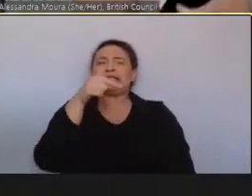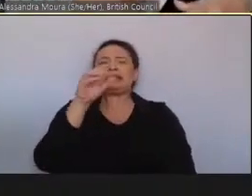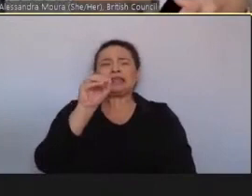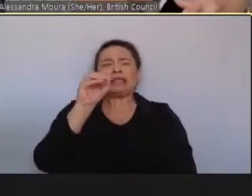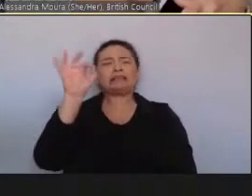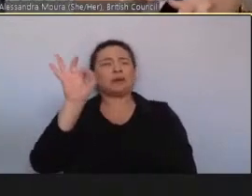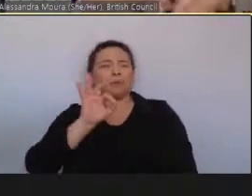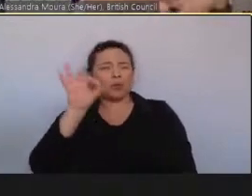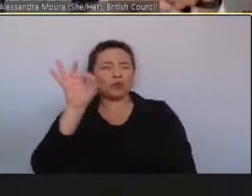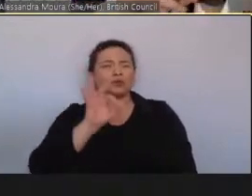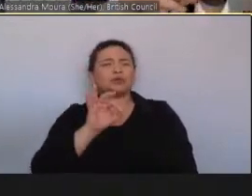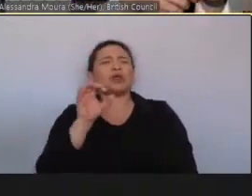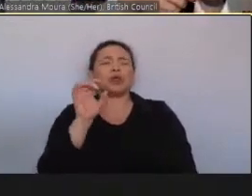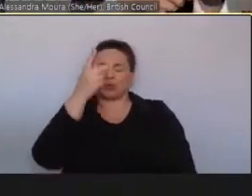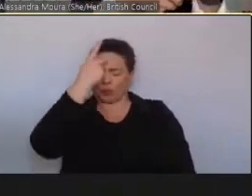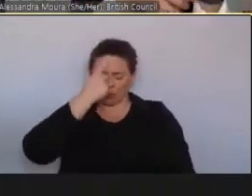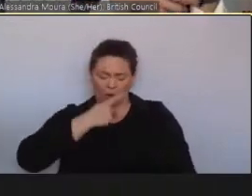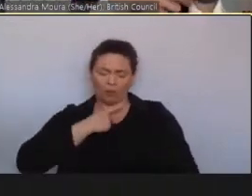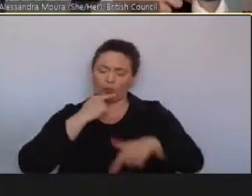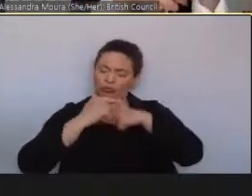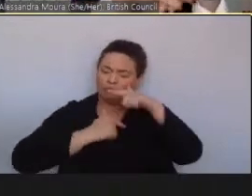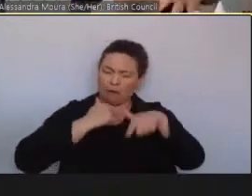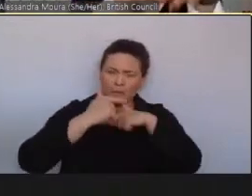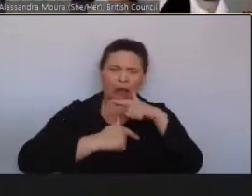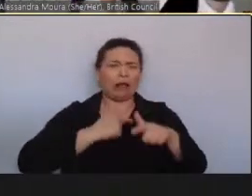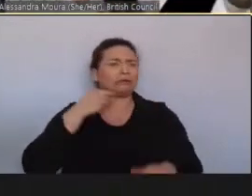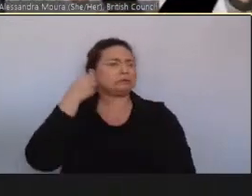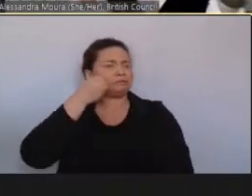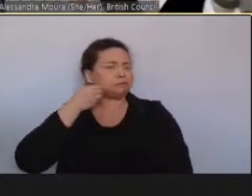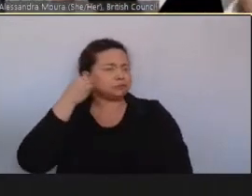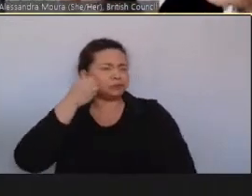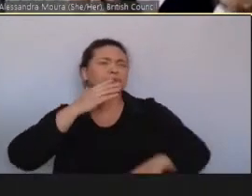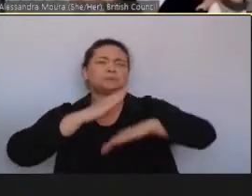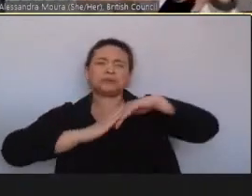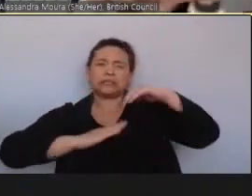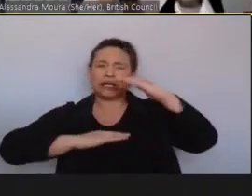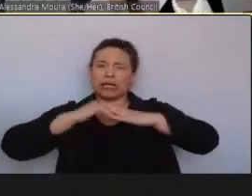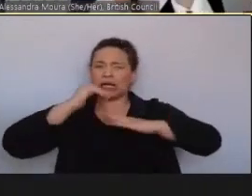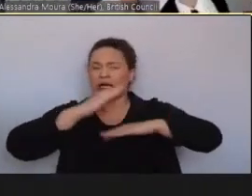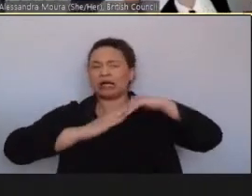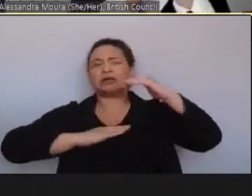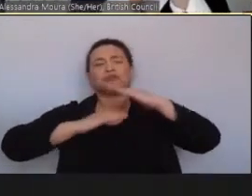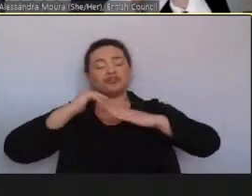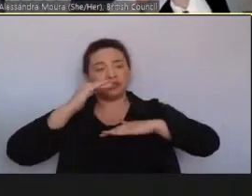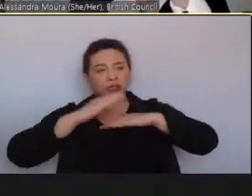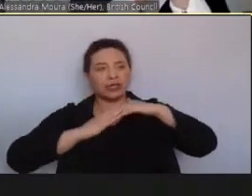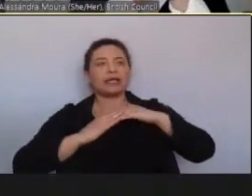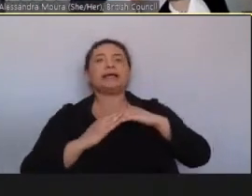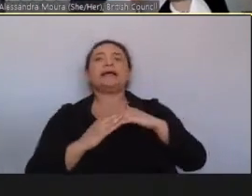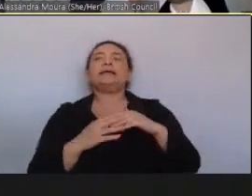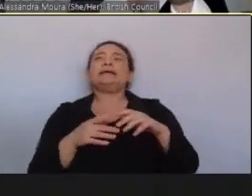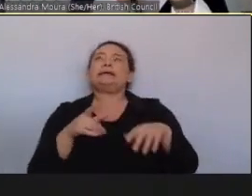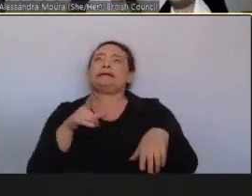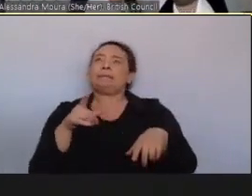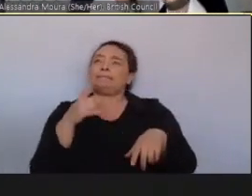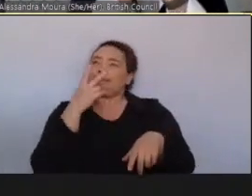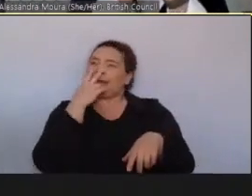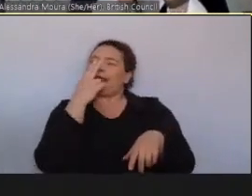experience and practice, and Yeah. a lot of very informal